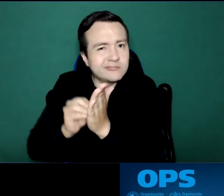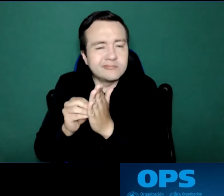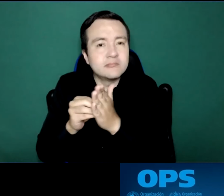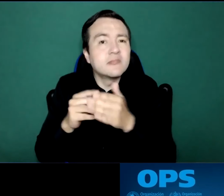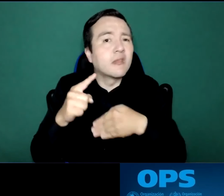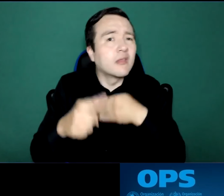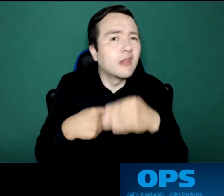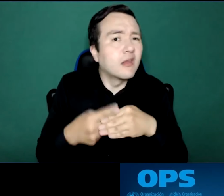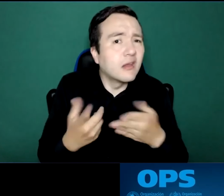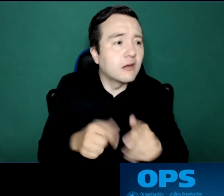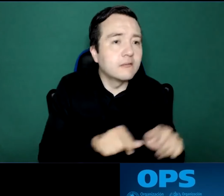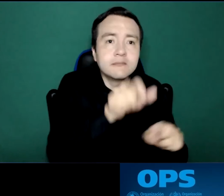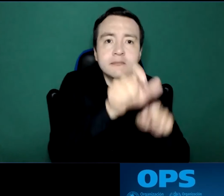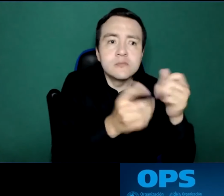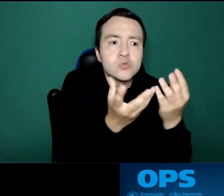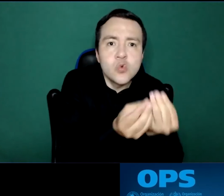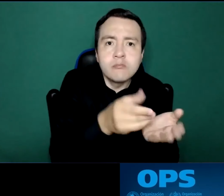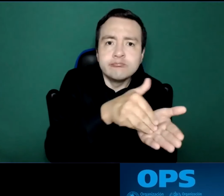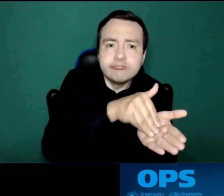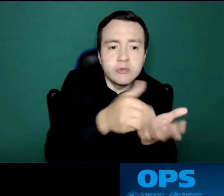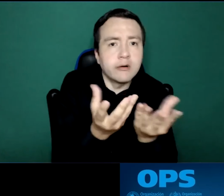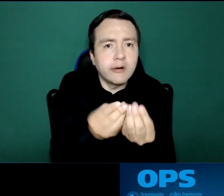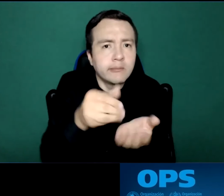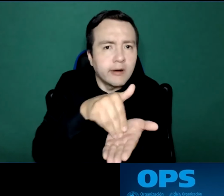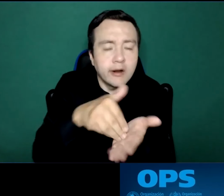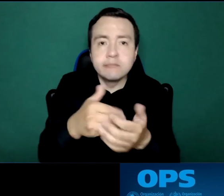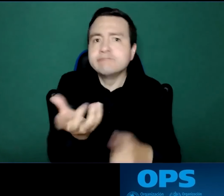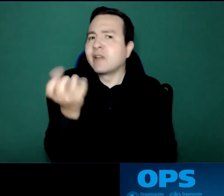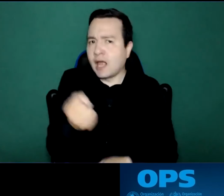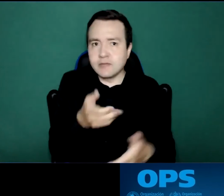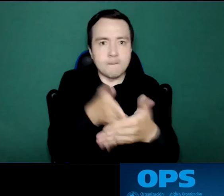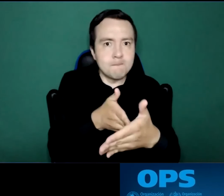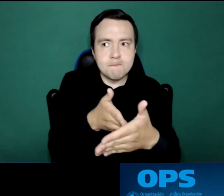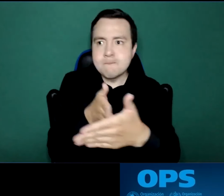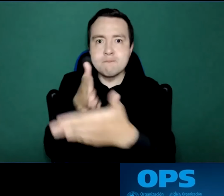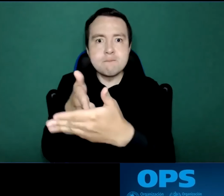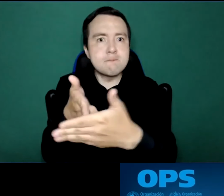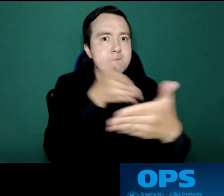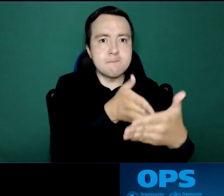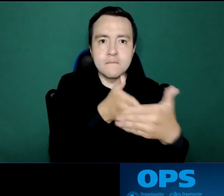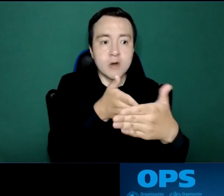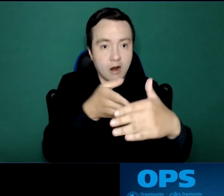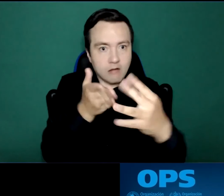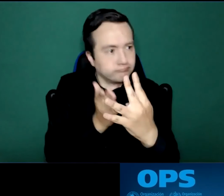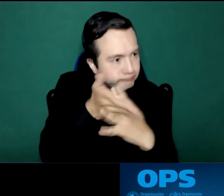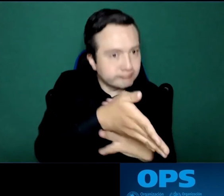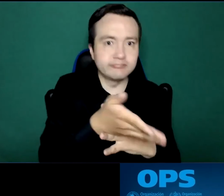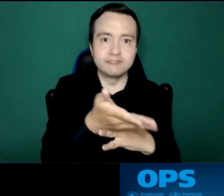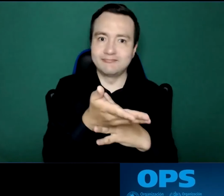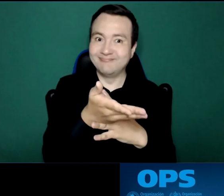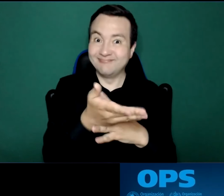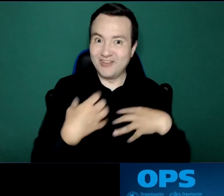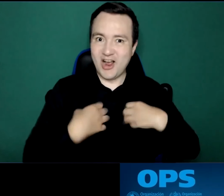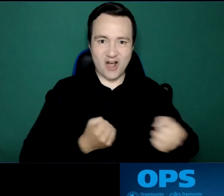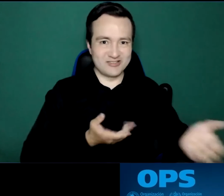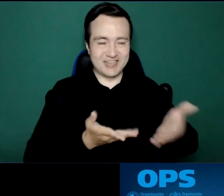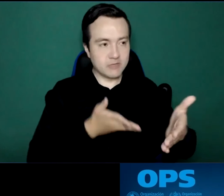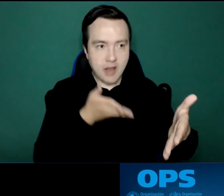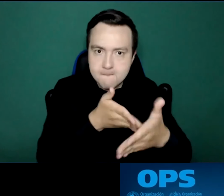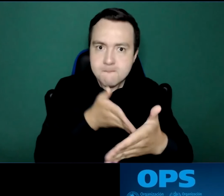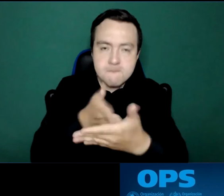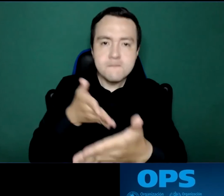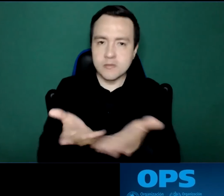the most vulnerable people are suffering the barriers of access to health. Equity,